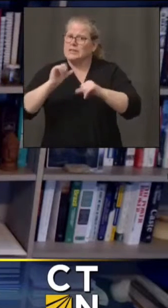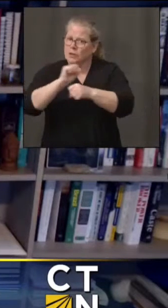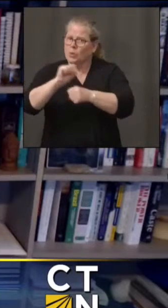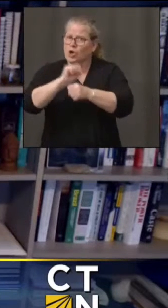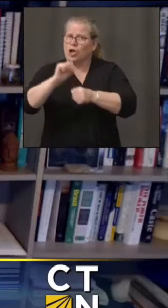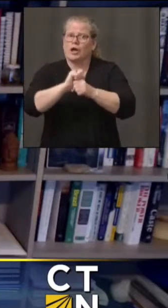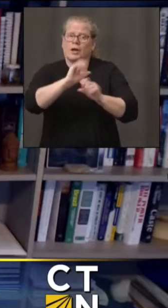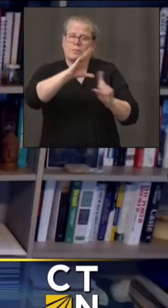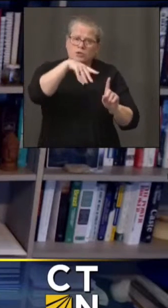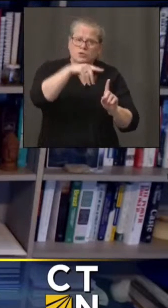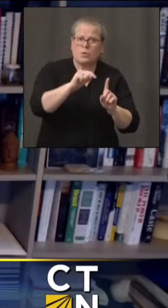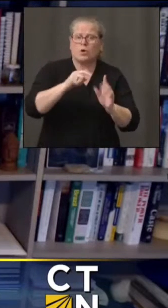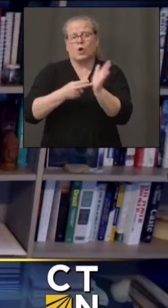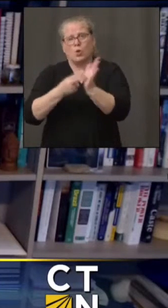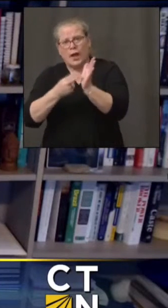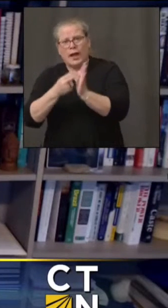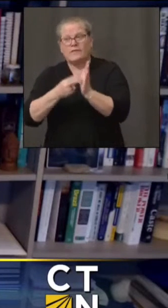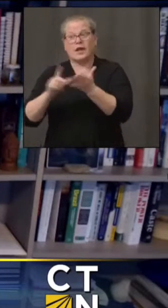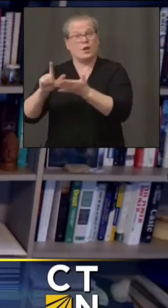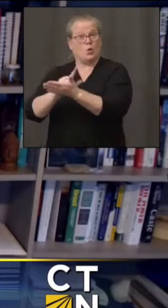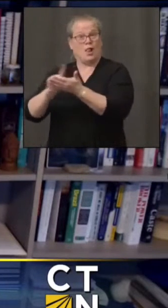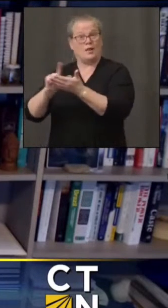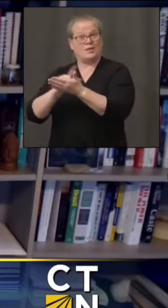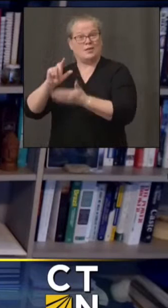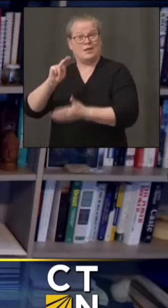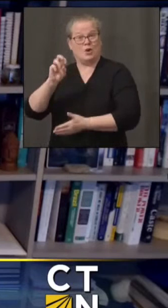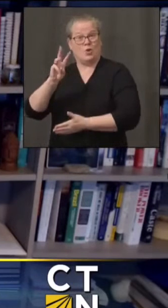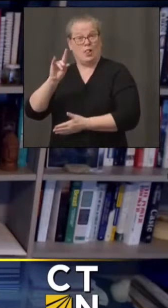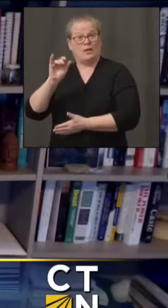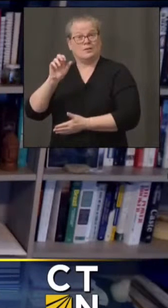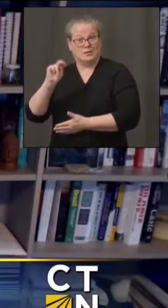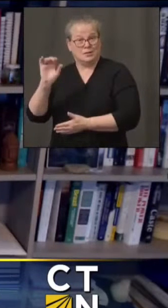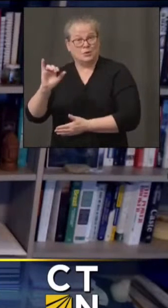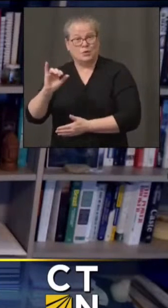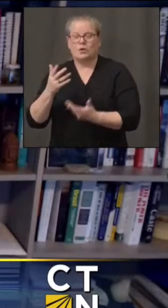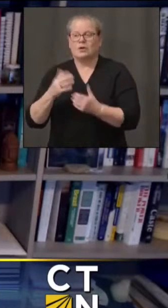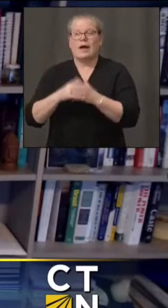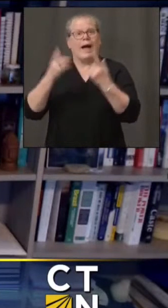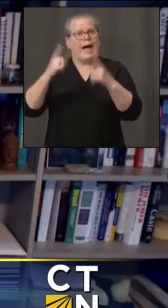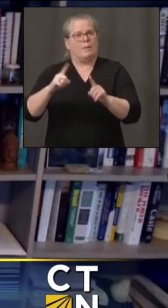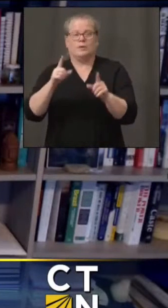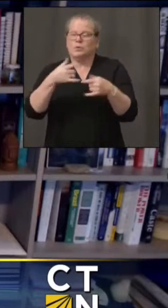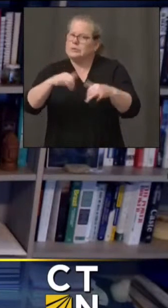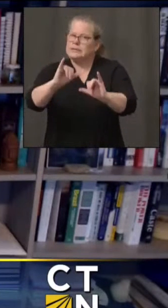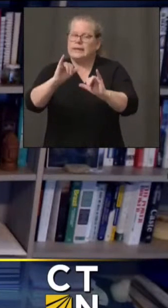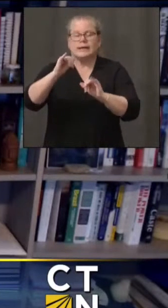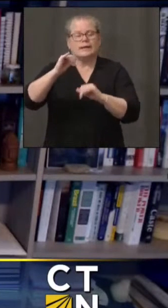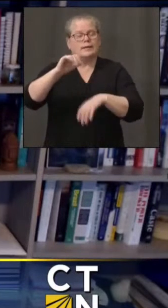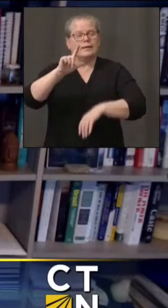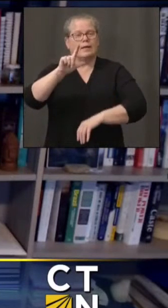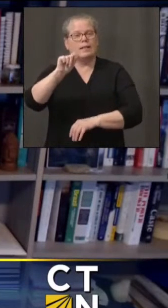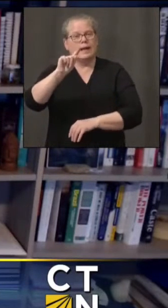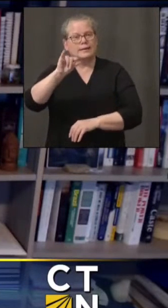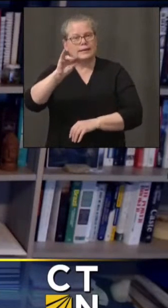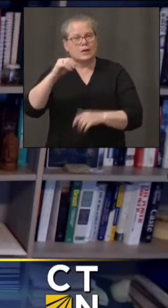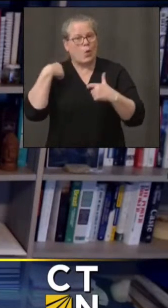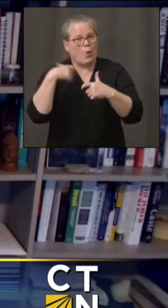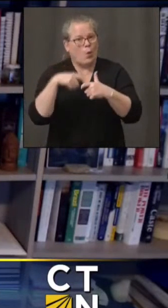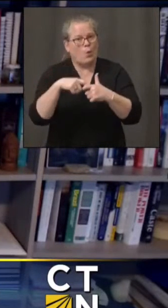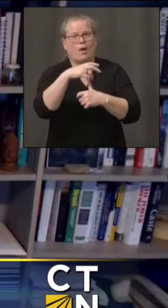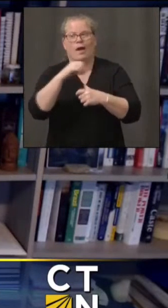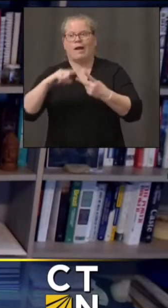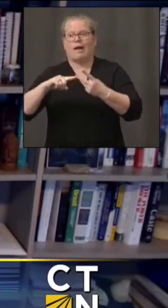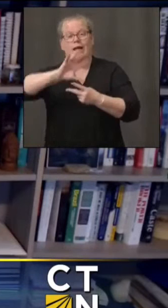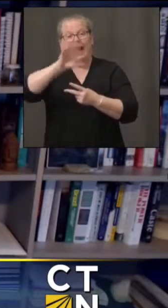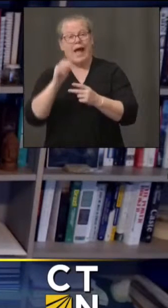that, among our minorities, our Latino and African American community, that